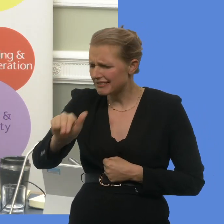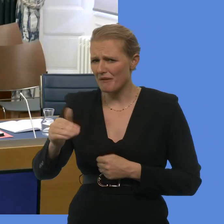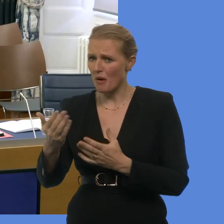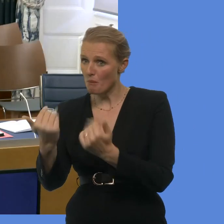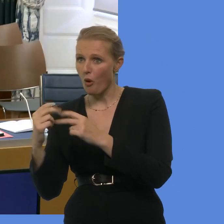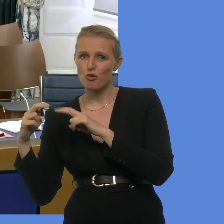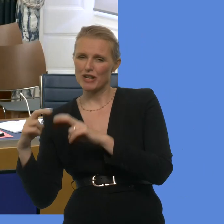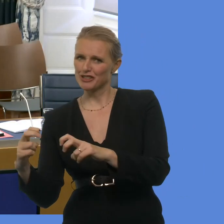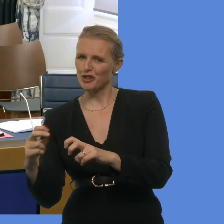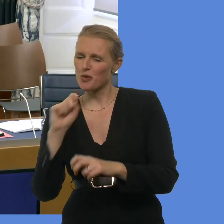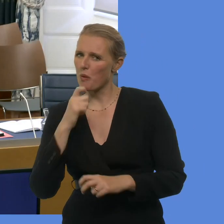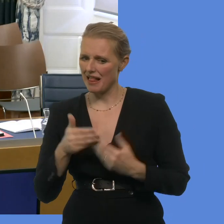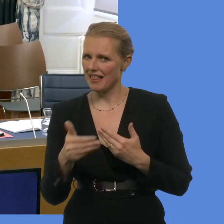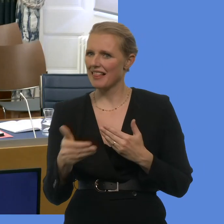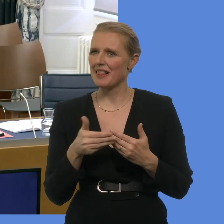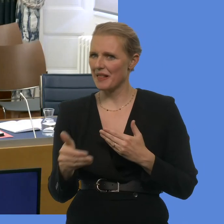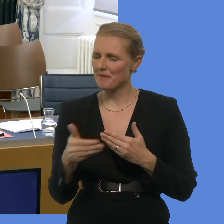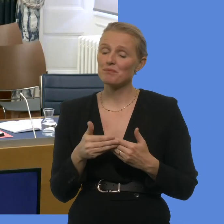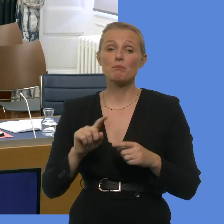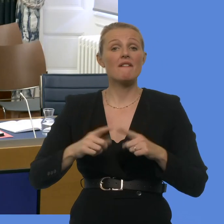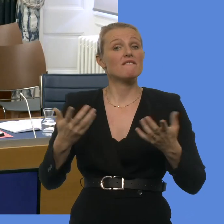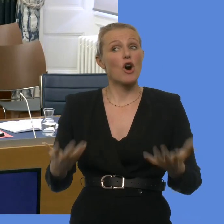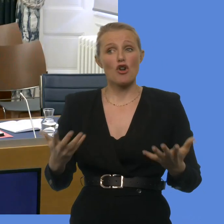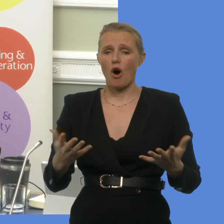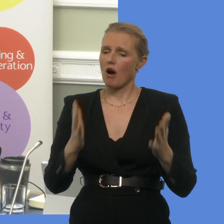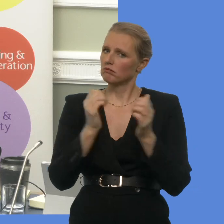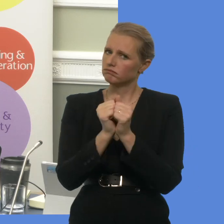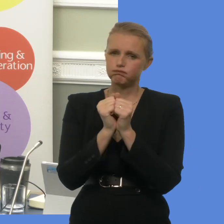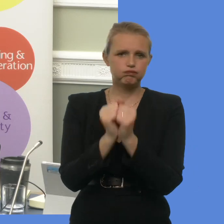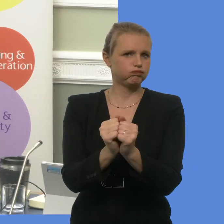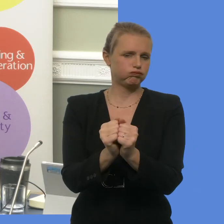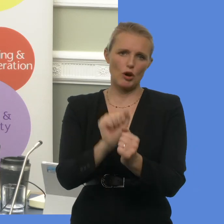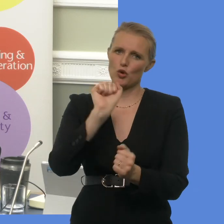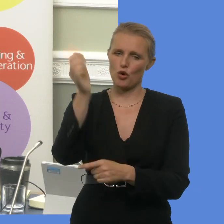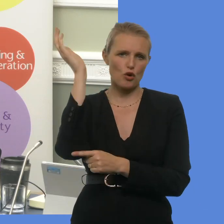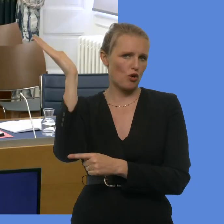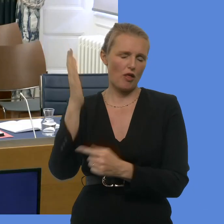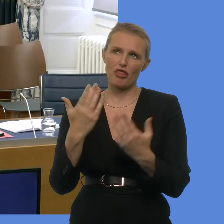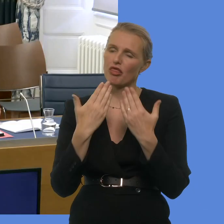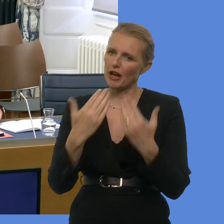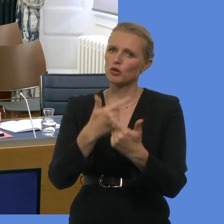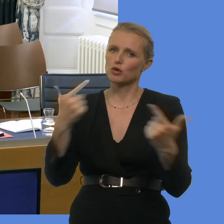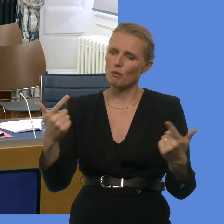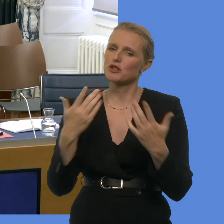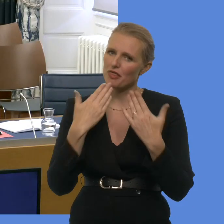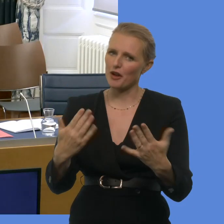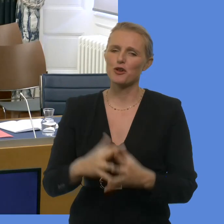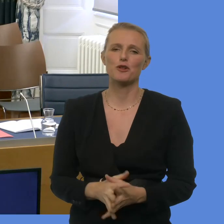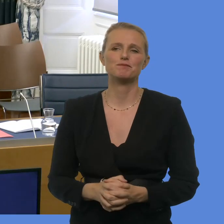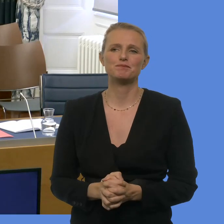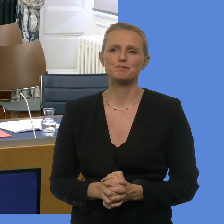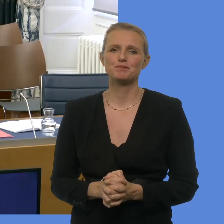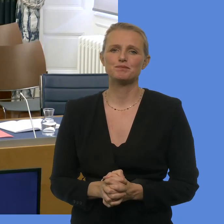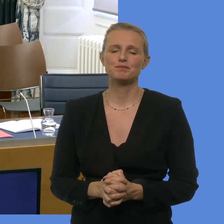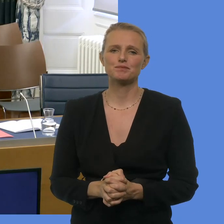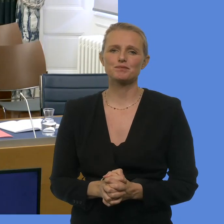yourselves for some information in the meantime. But for now, that's a really, really good start. Thank you. Thank you. Okay. Thank you. Okay.